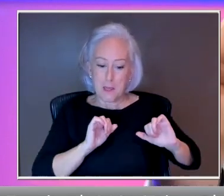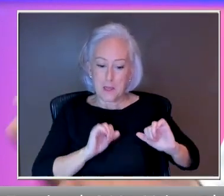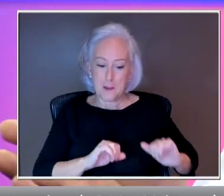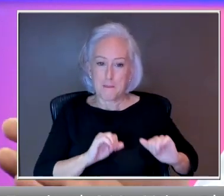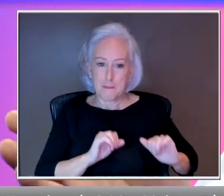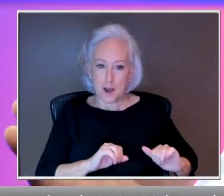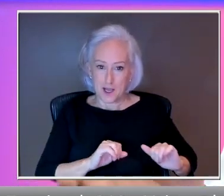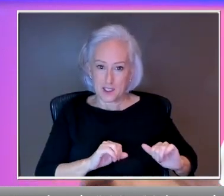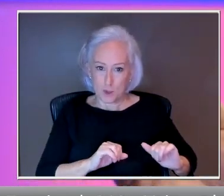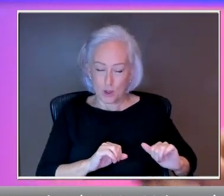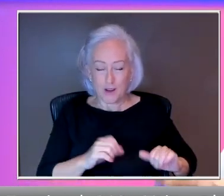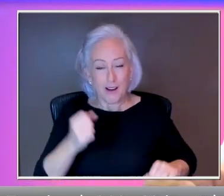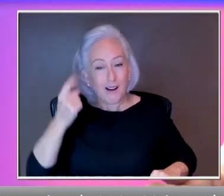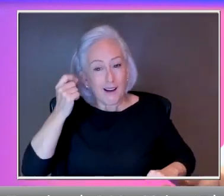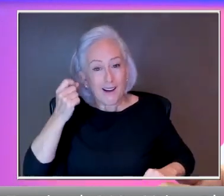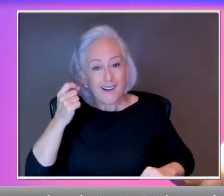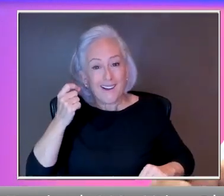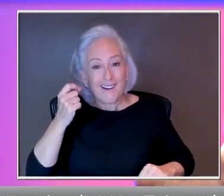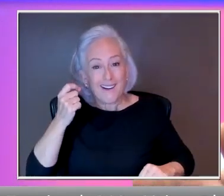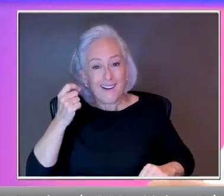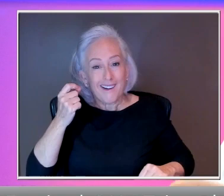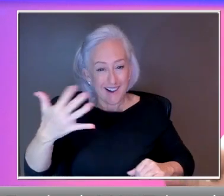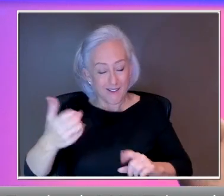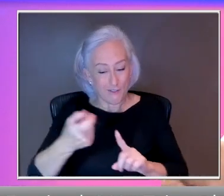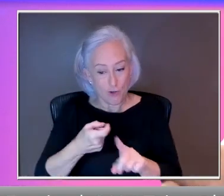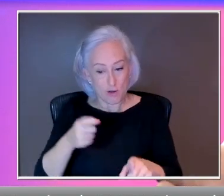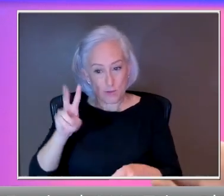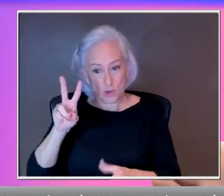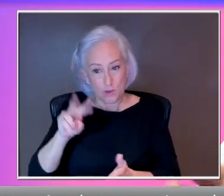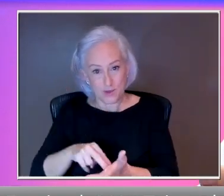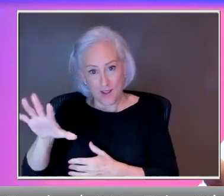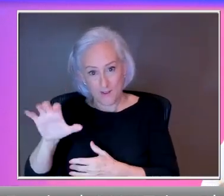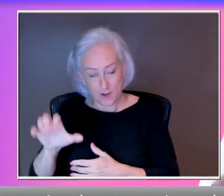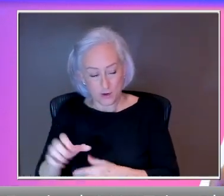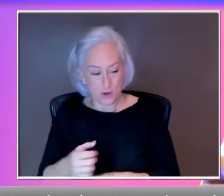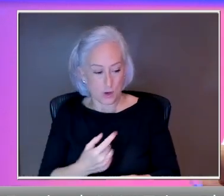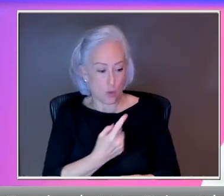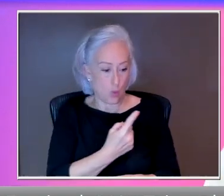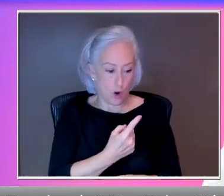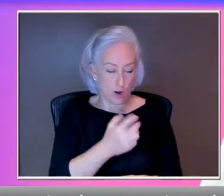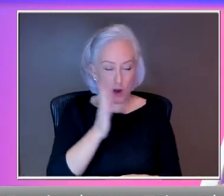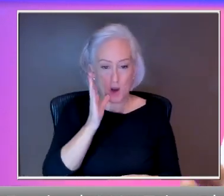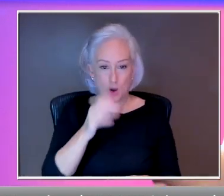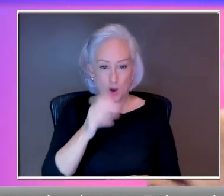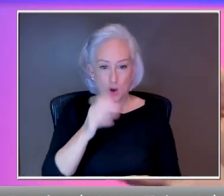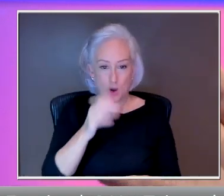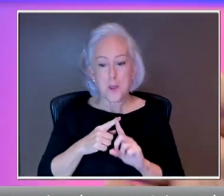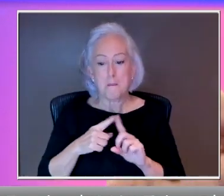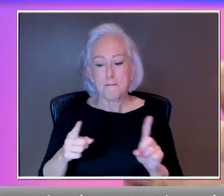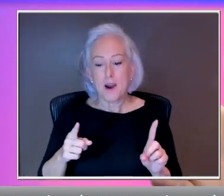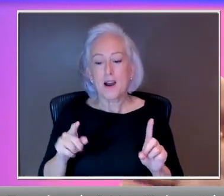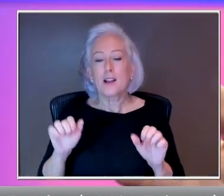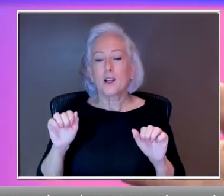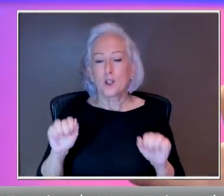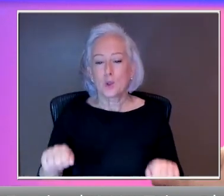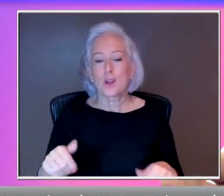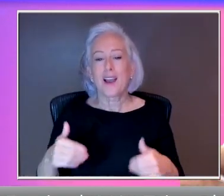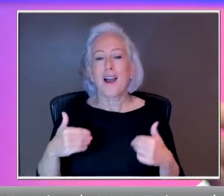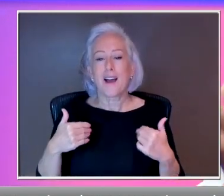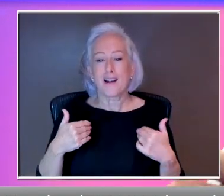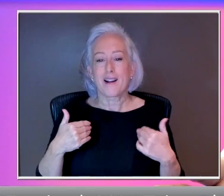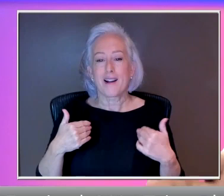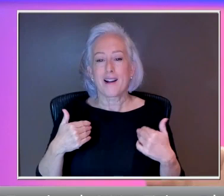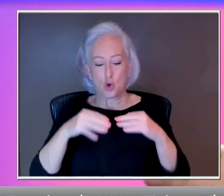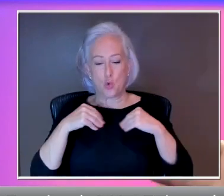in 2,500, but it could give you the acquired form, which again, it is still rare to have these ventricular